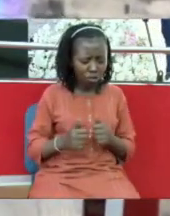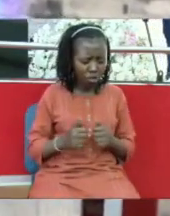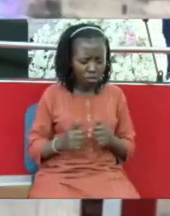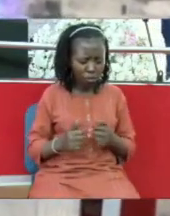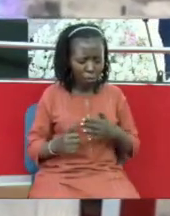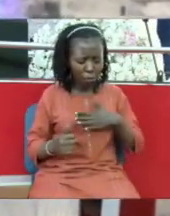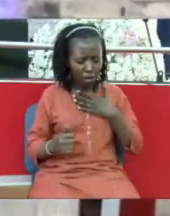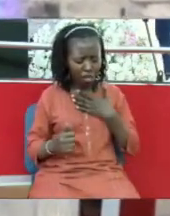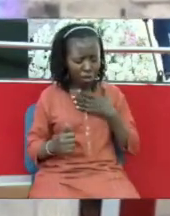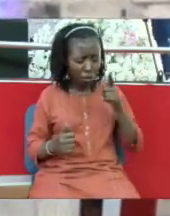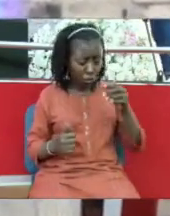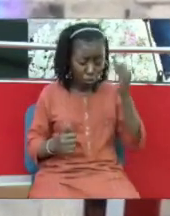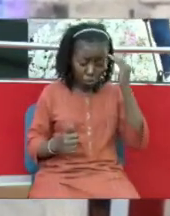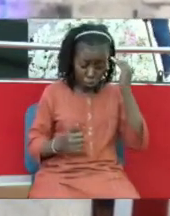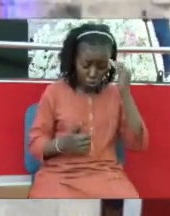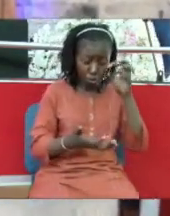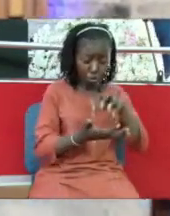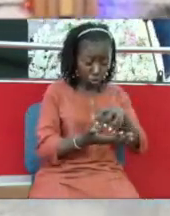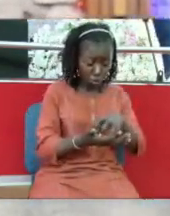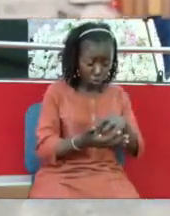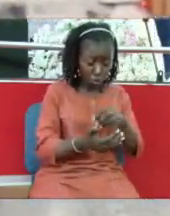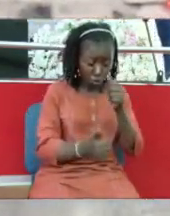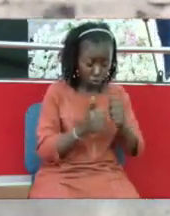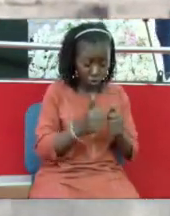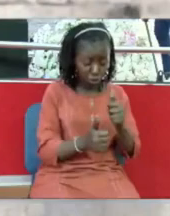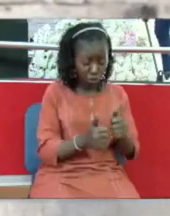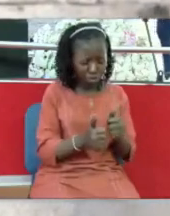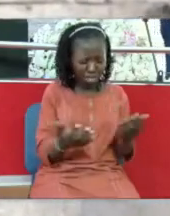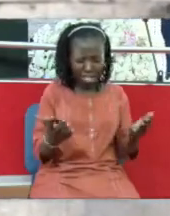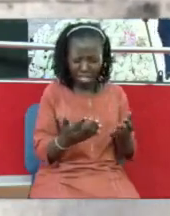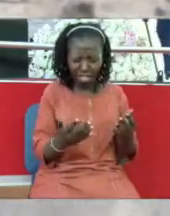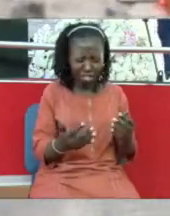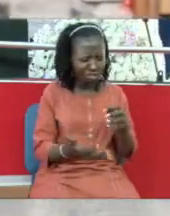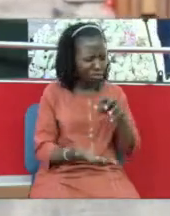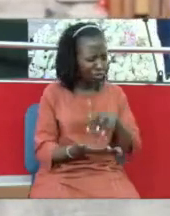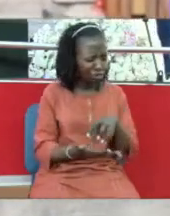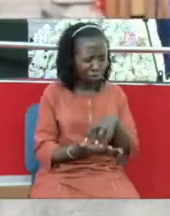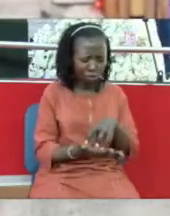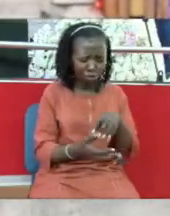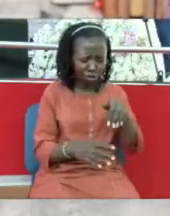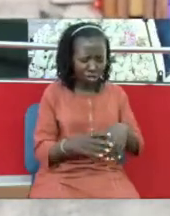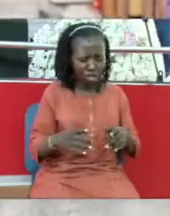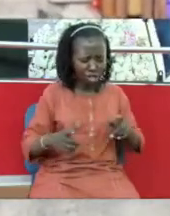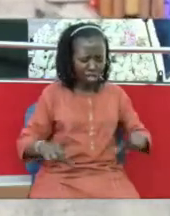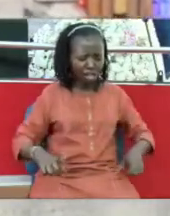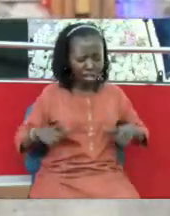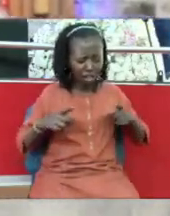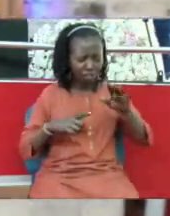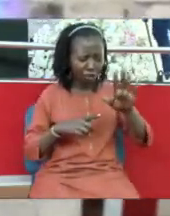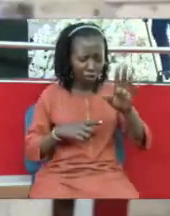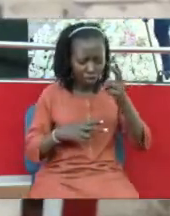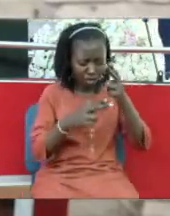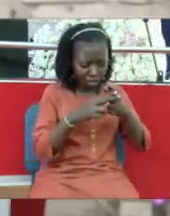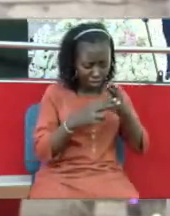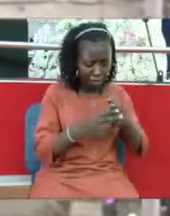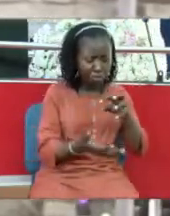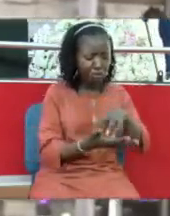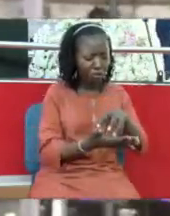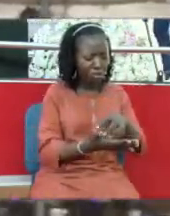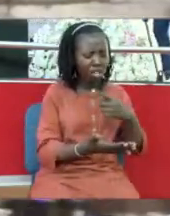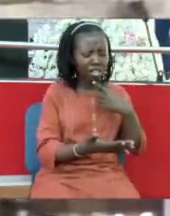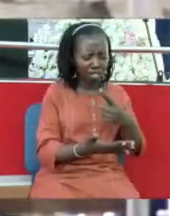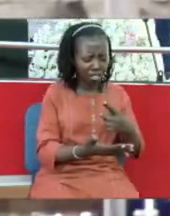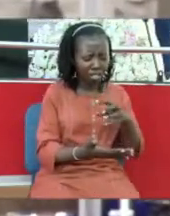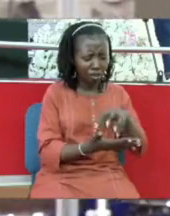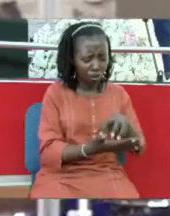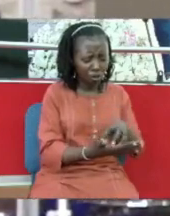You know what it is. Whatever in your life you are facing as a challenge. Amen. Tell it, call it by name. And tell it in the name of